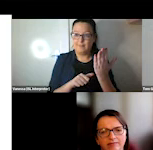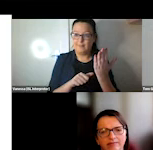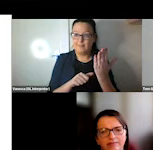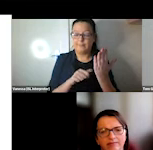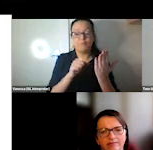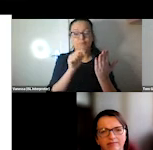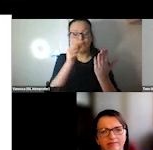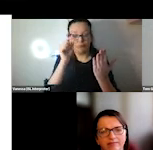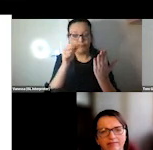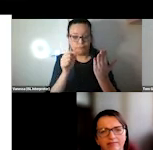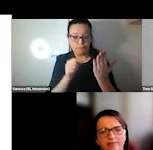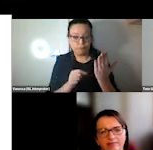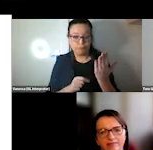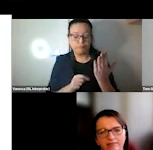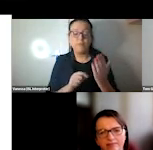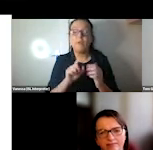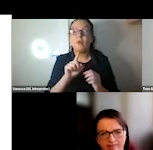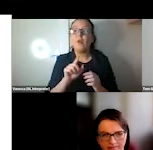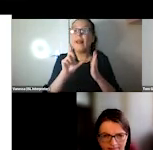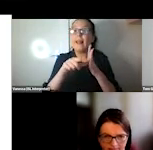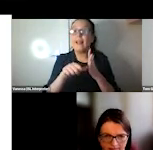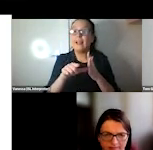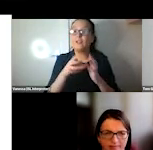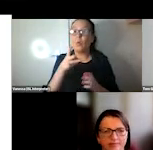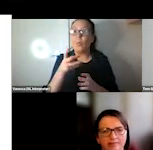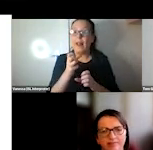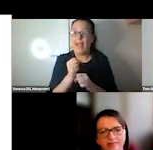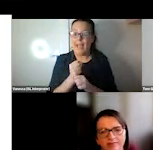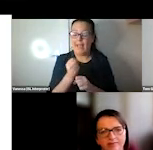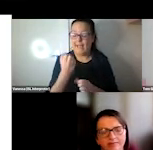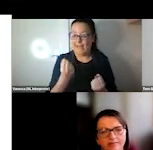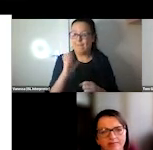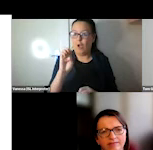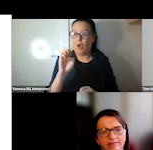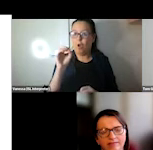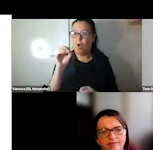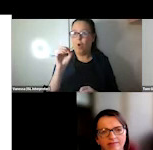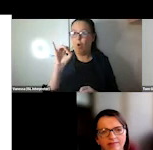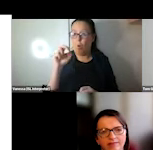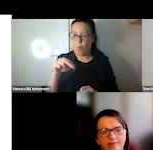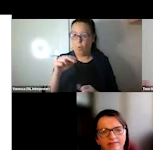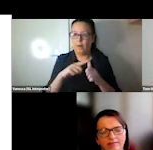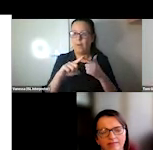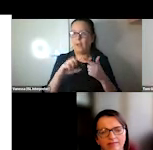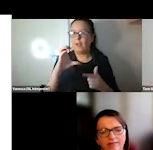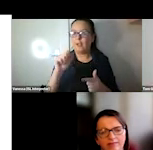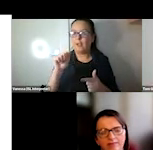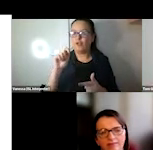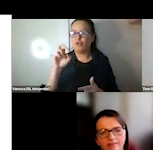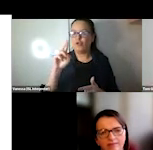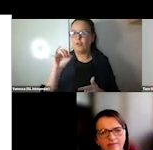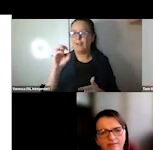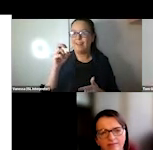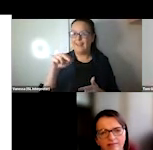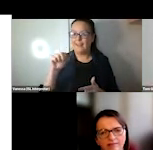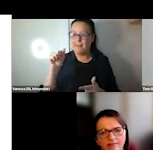So later on in the webinar, we'll have Eoin, Caitríona, and Fionnuala, and they'll talk in a little bit more detail about applying the